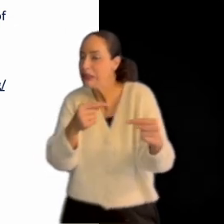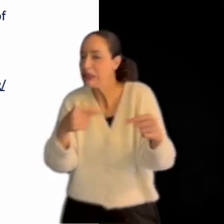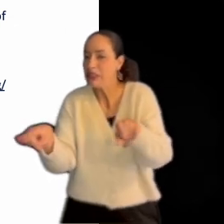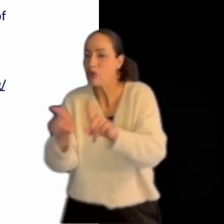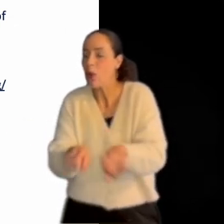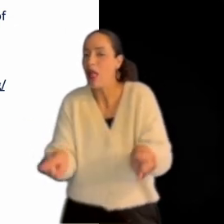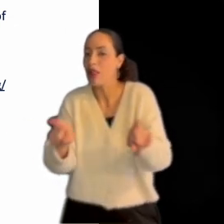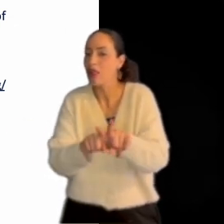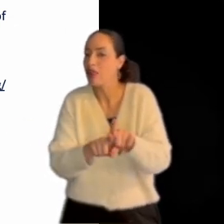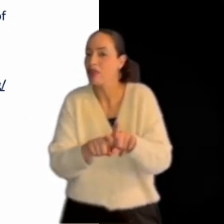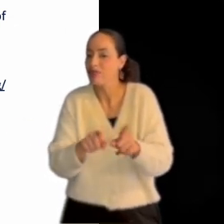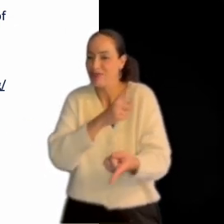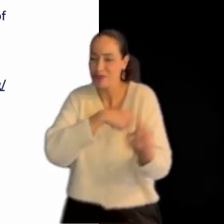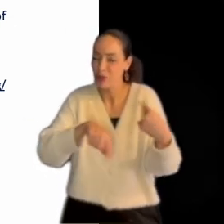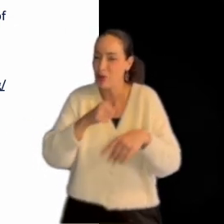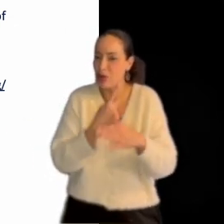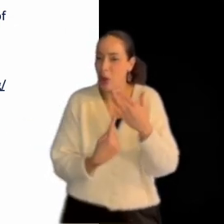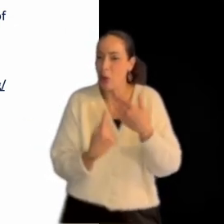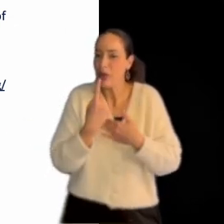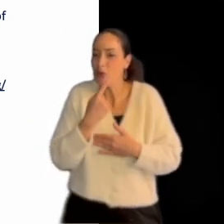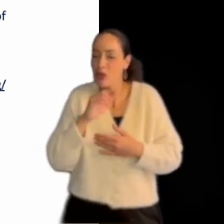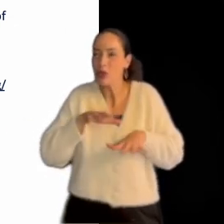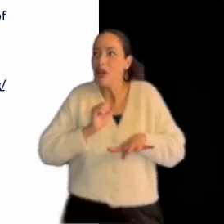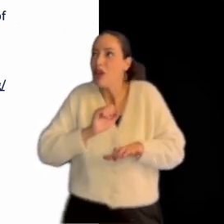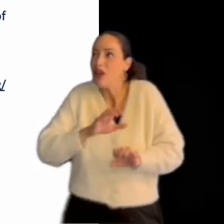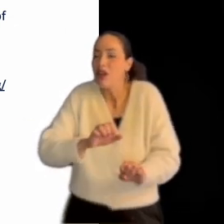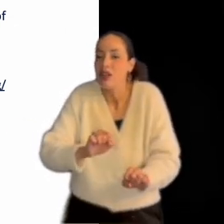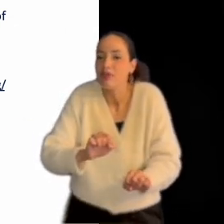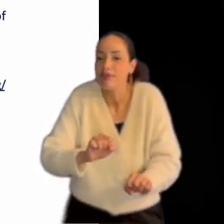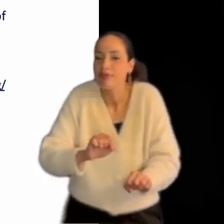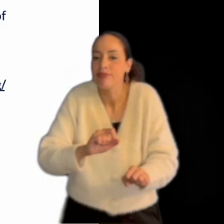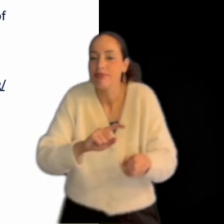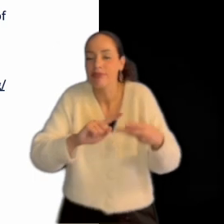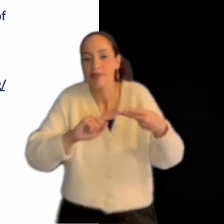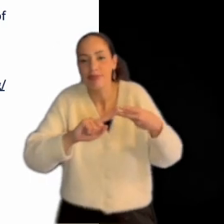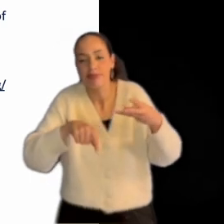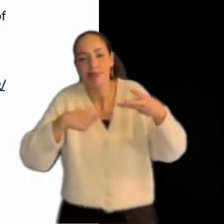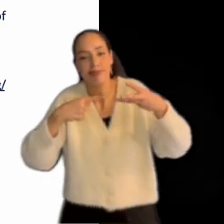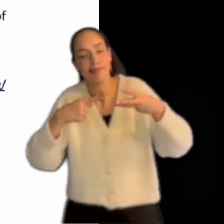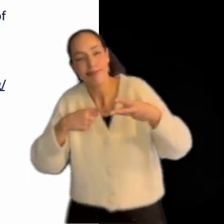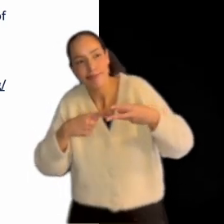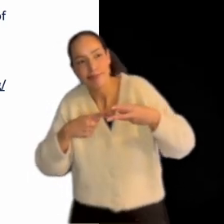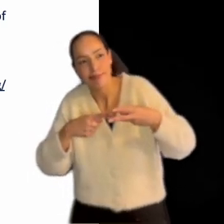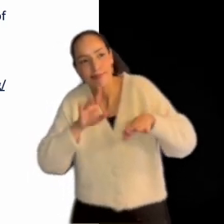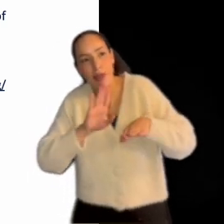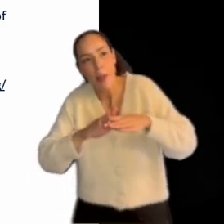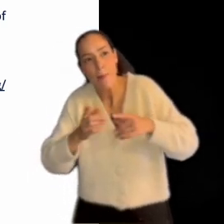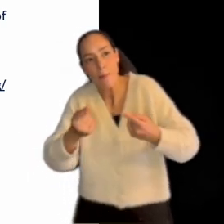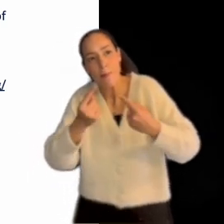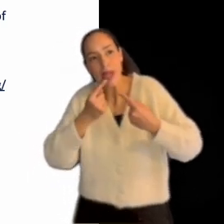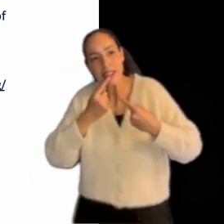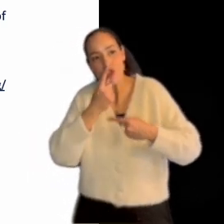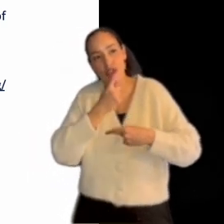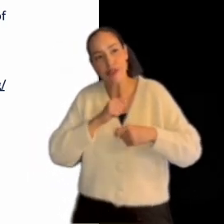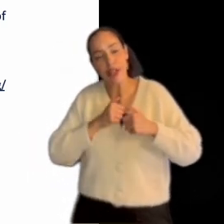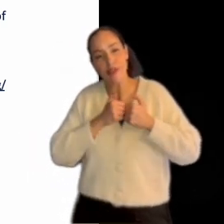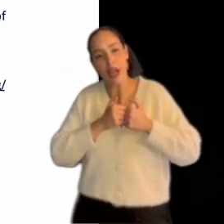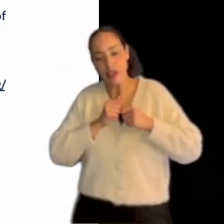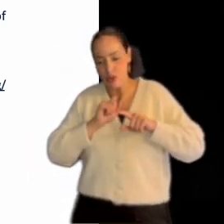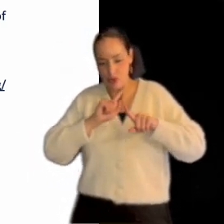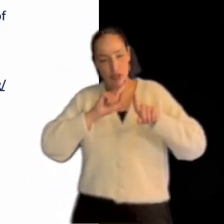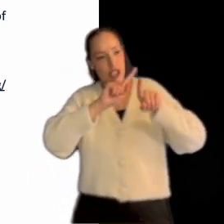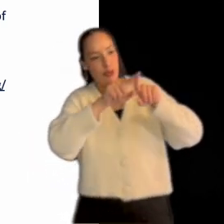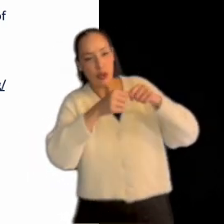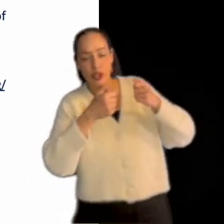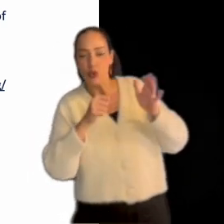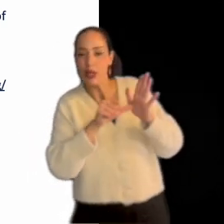a message of self-kindness in response to the difficulty that we've identified. Ask, "May I be kind to myself?" and think what this would look